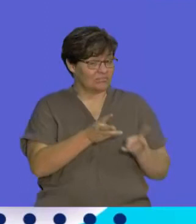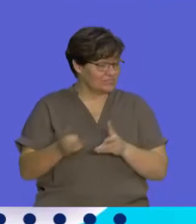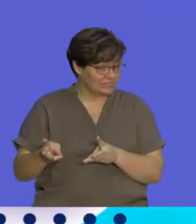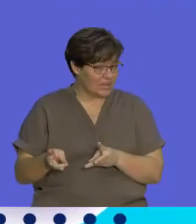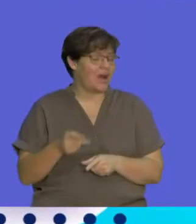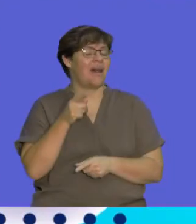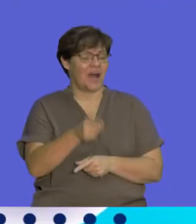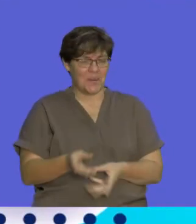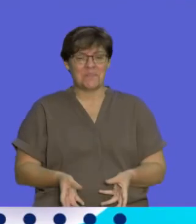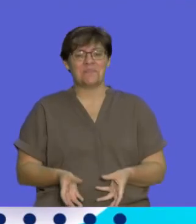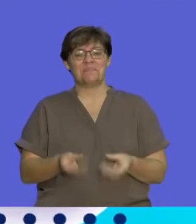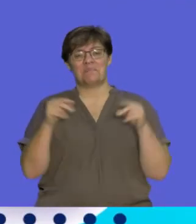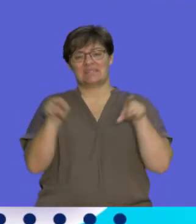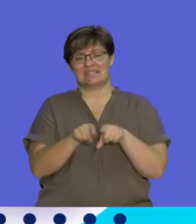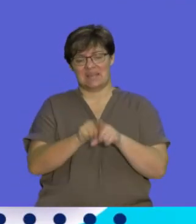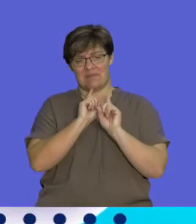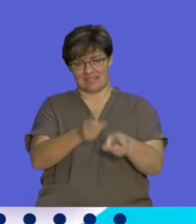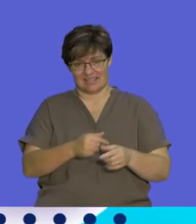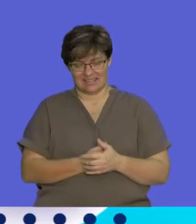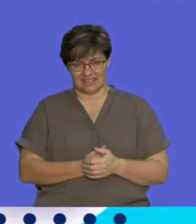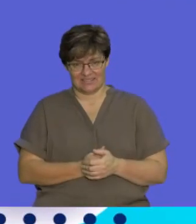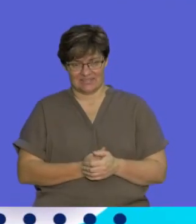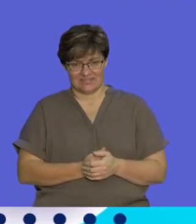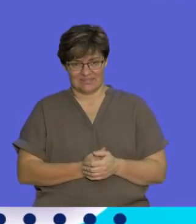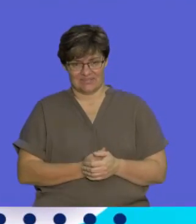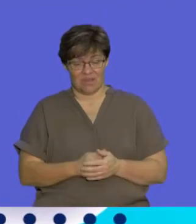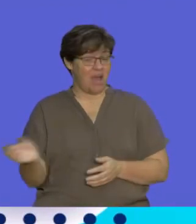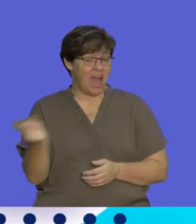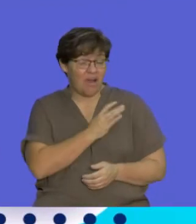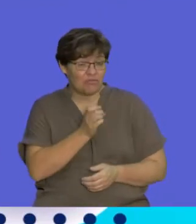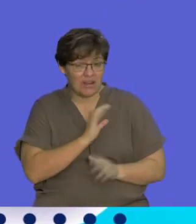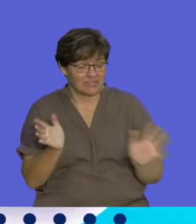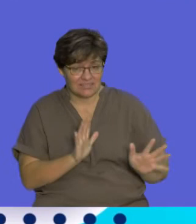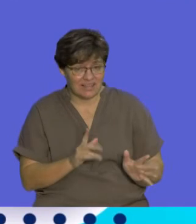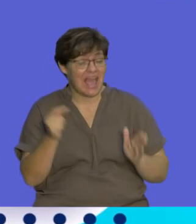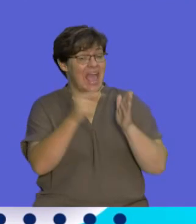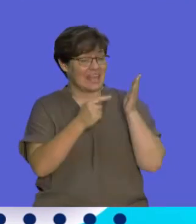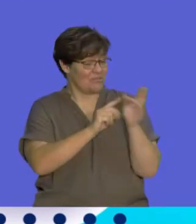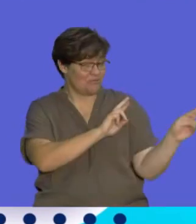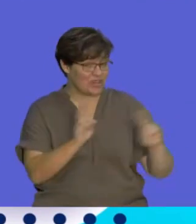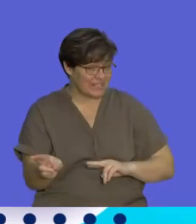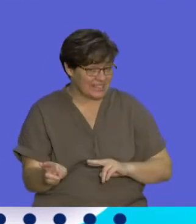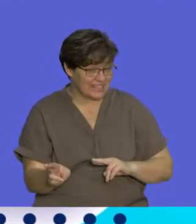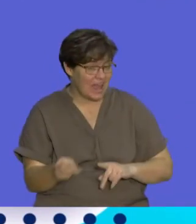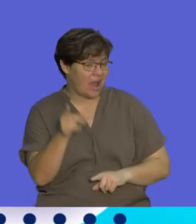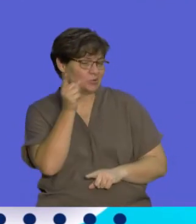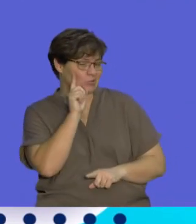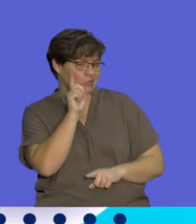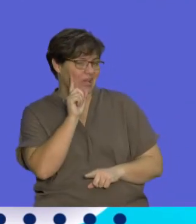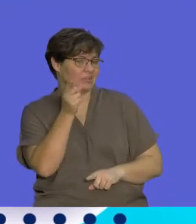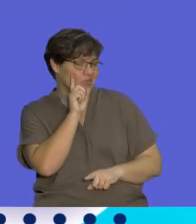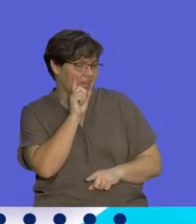you the same answer. So don't be afraid. Get your calculators ready and check, check,